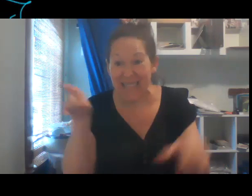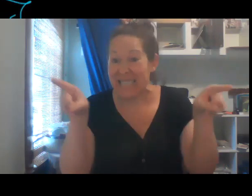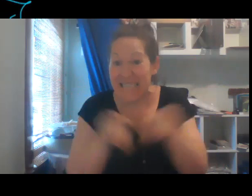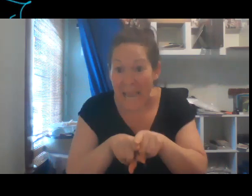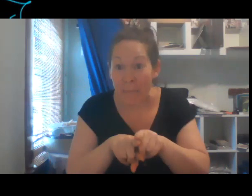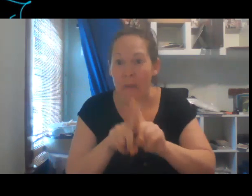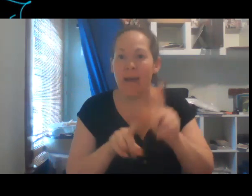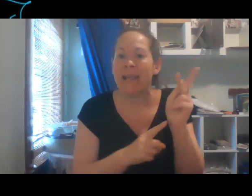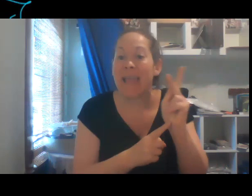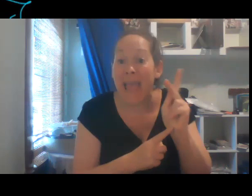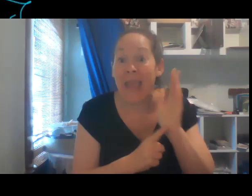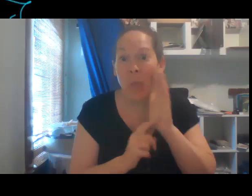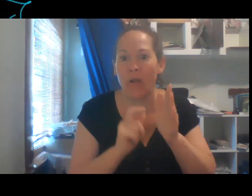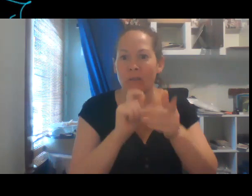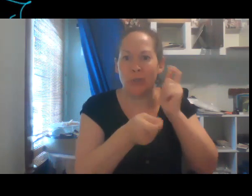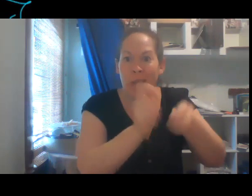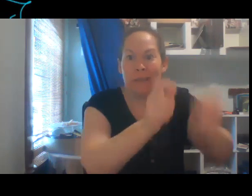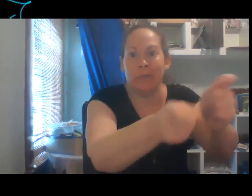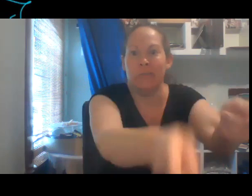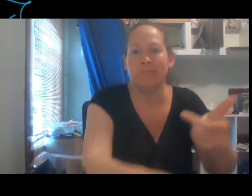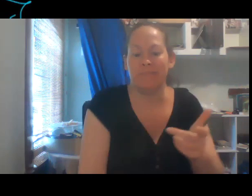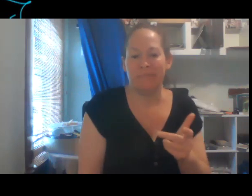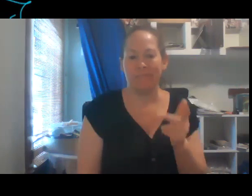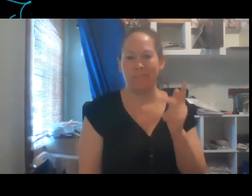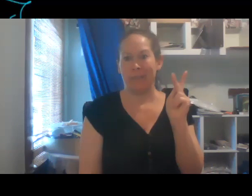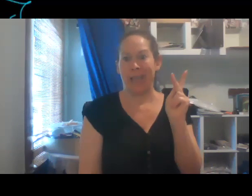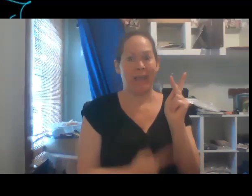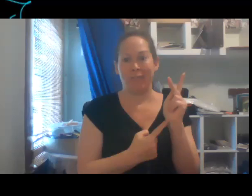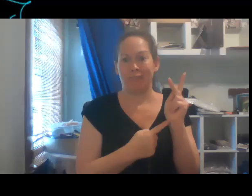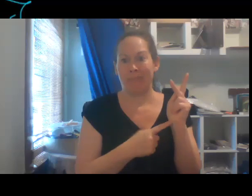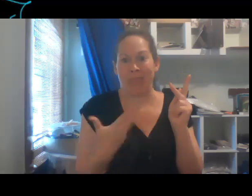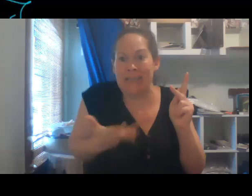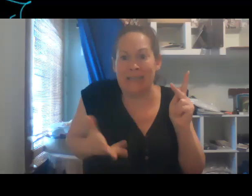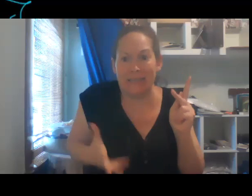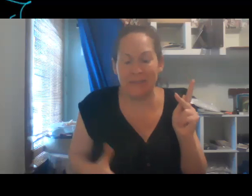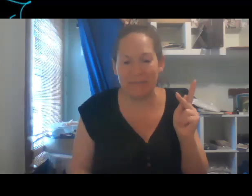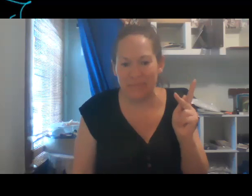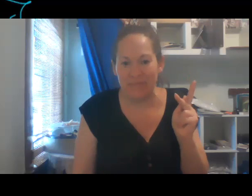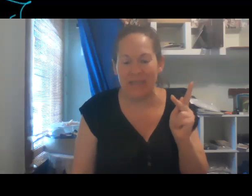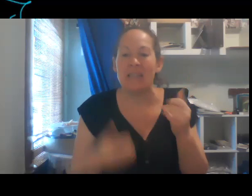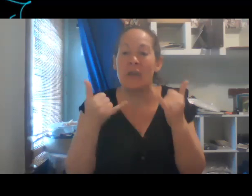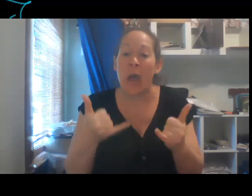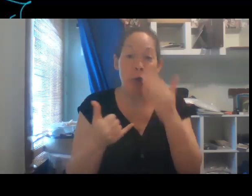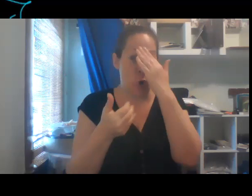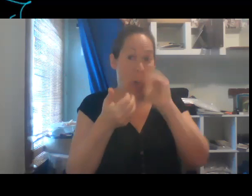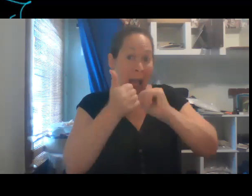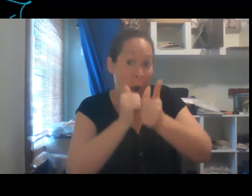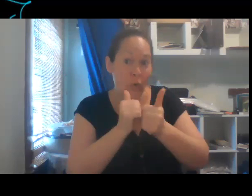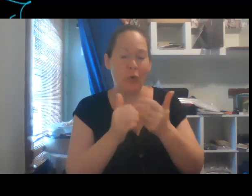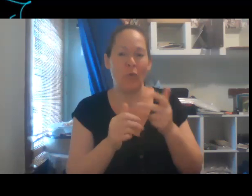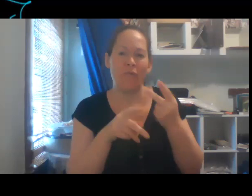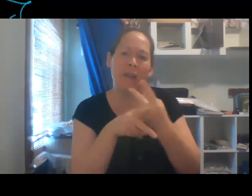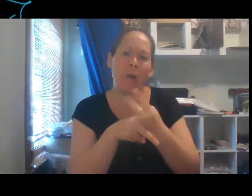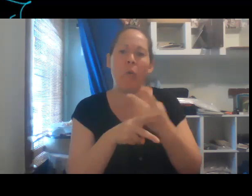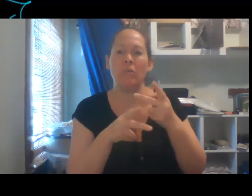You keep your K changed in there, you've got one little equation on your spreadsheet, and you now have a tool that will take care of whatever you're